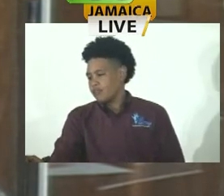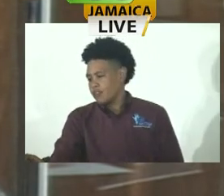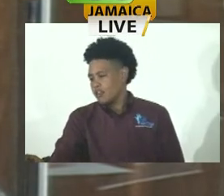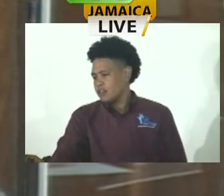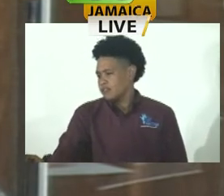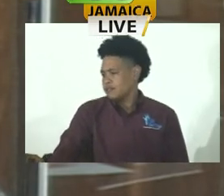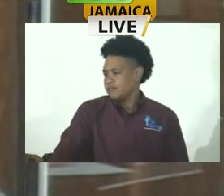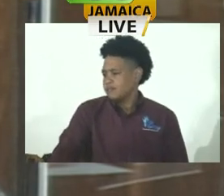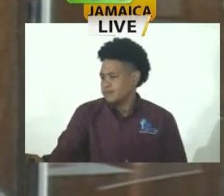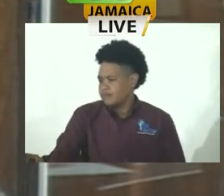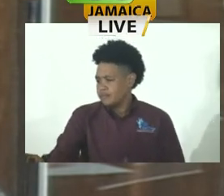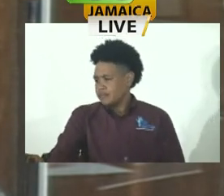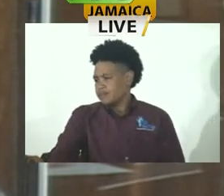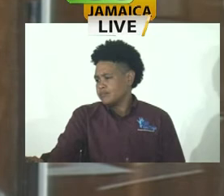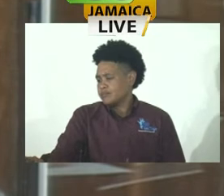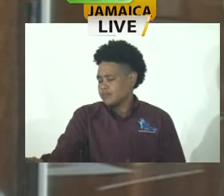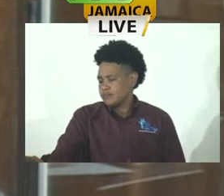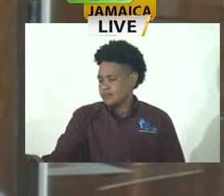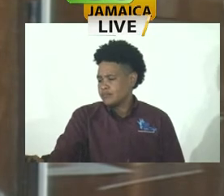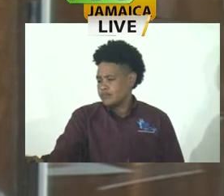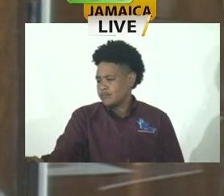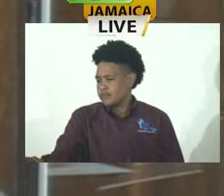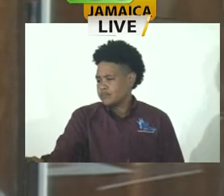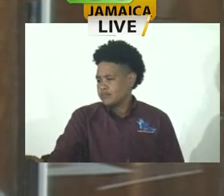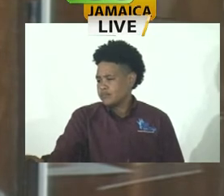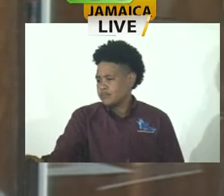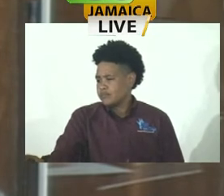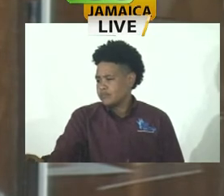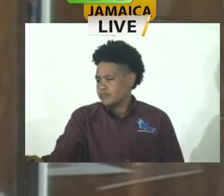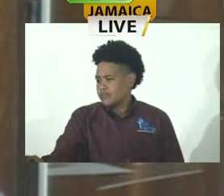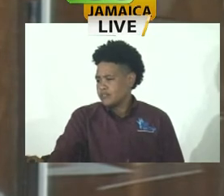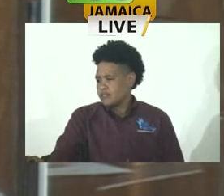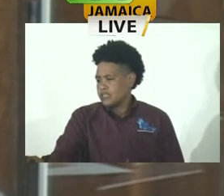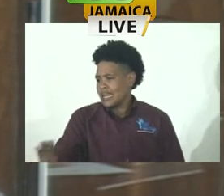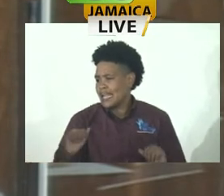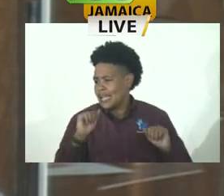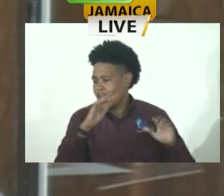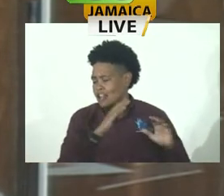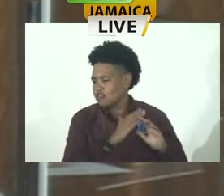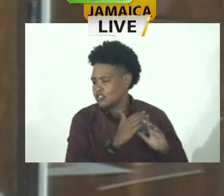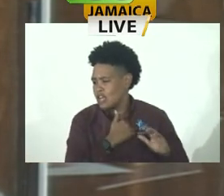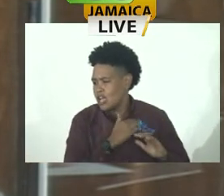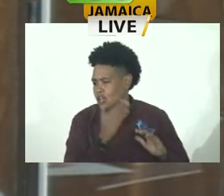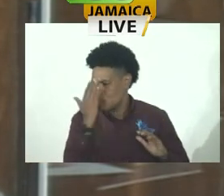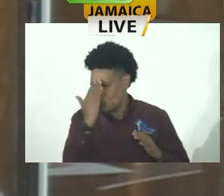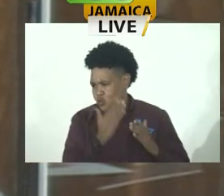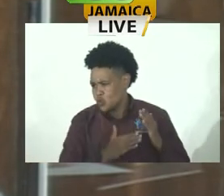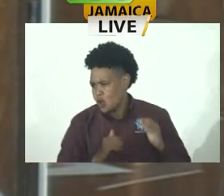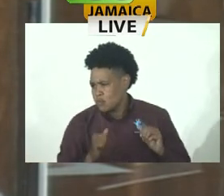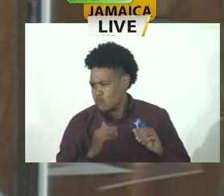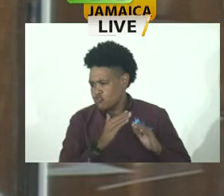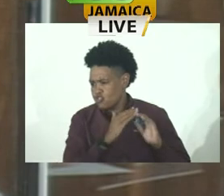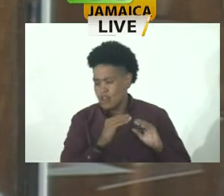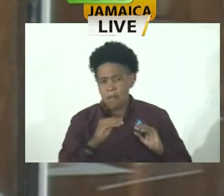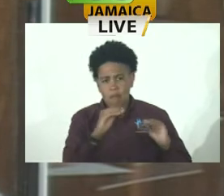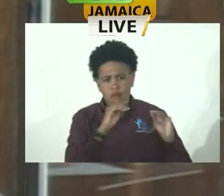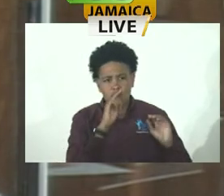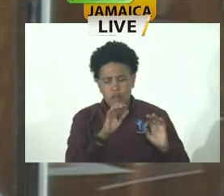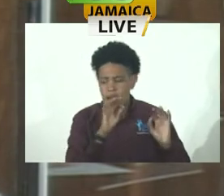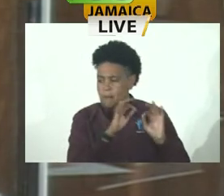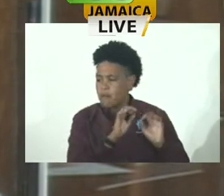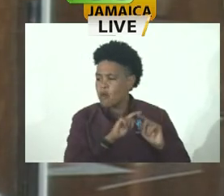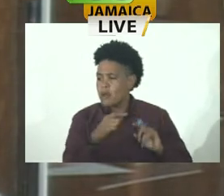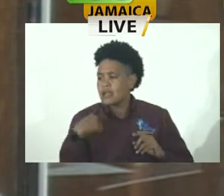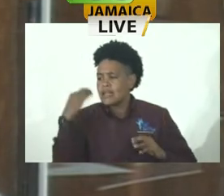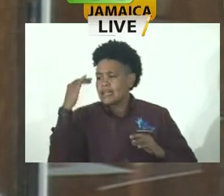movement though i understand the gathering restriction i know some of the restriction of movement is prudent but the thinking